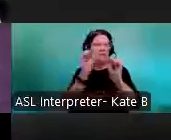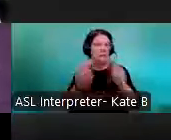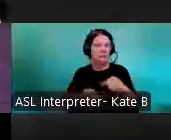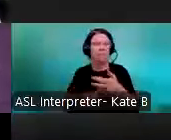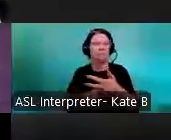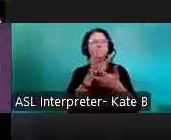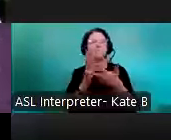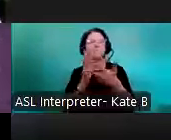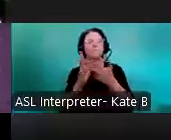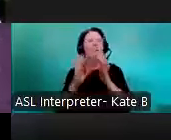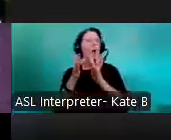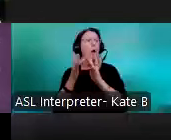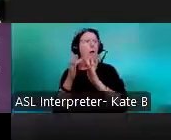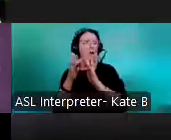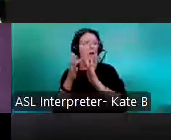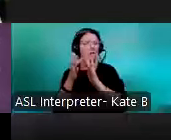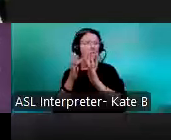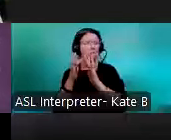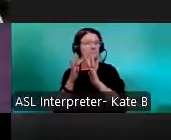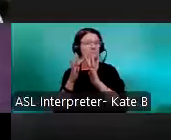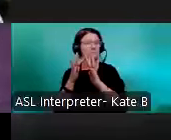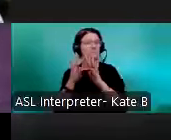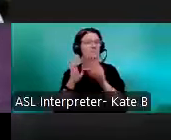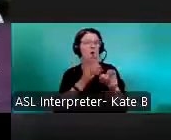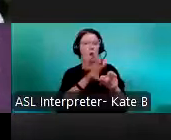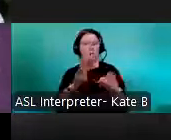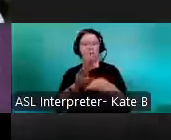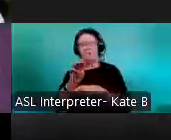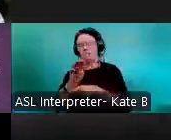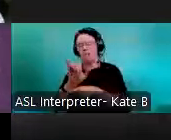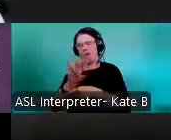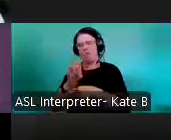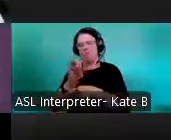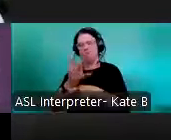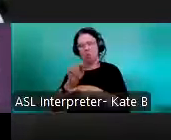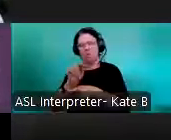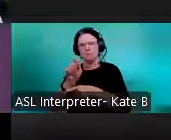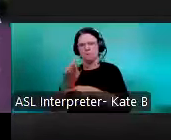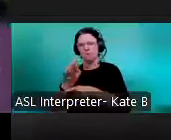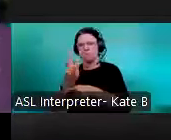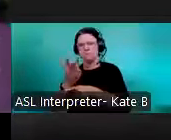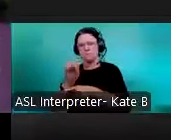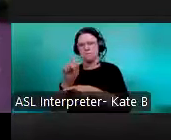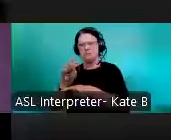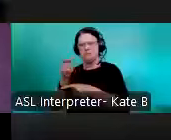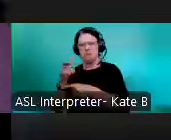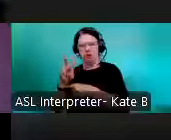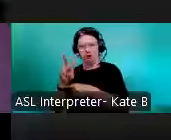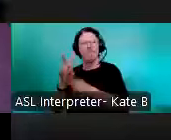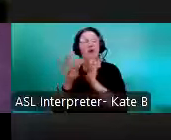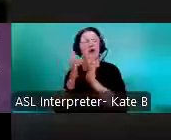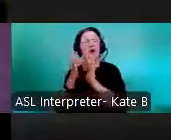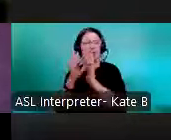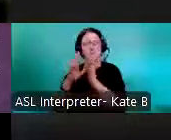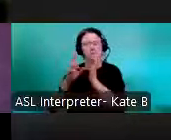and you can do it online through myvotewisconsin.gov through October 16th. Of course, we would